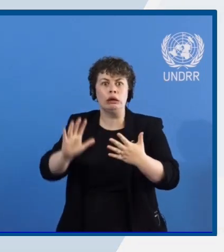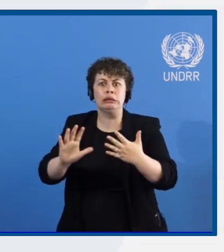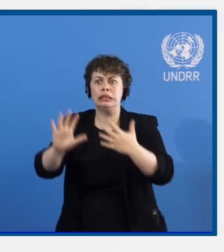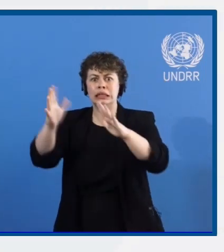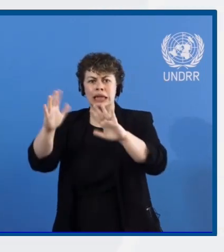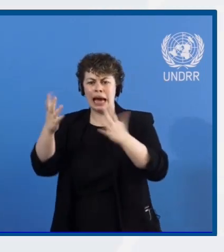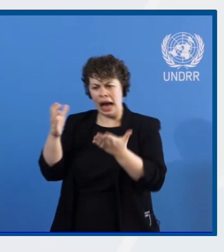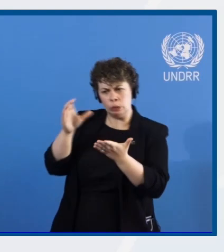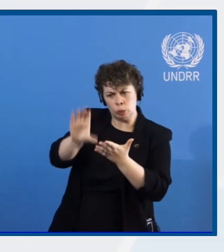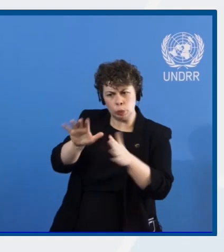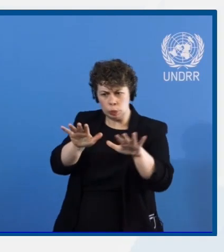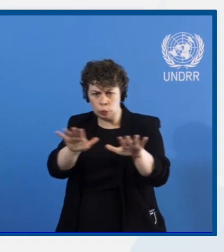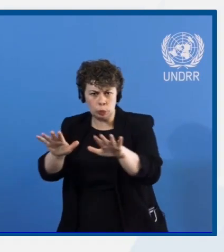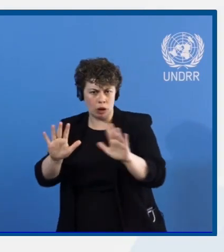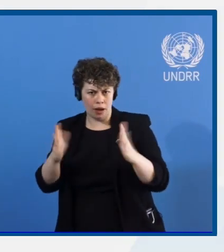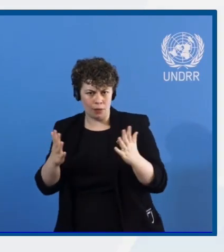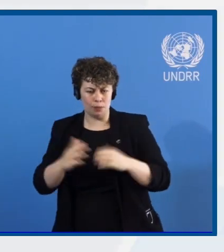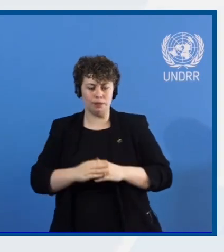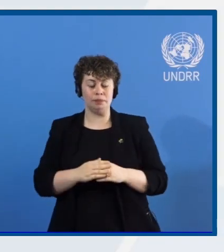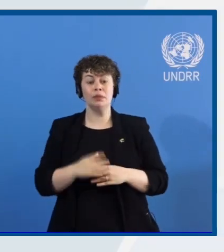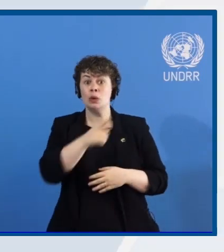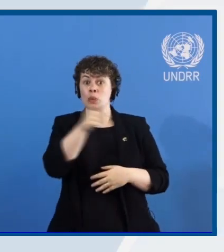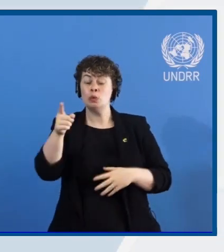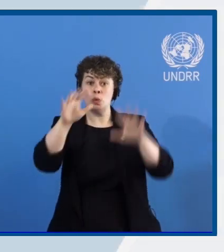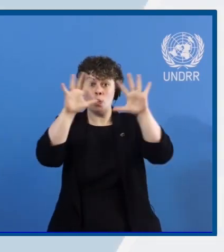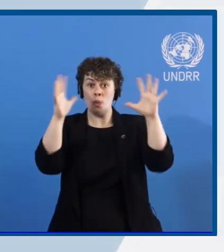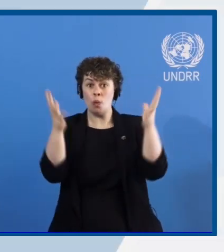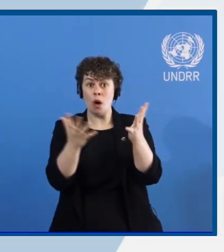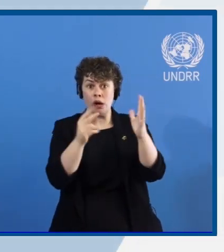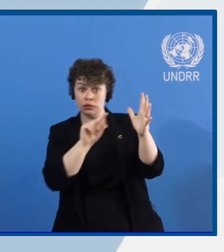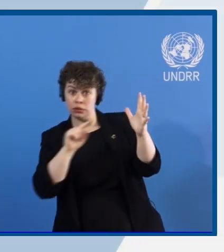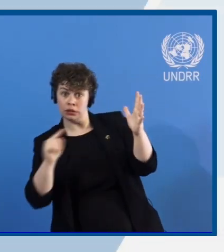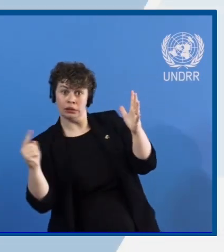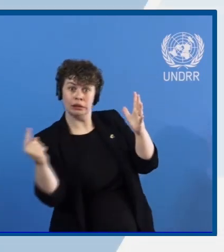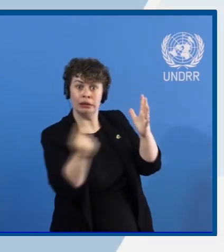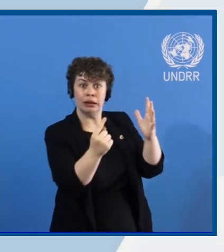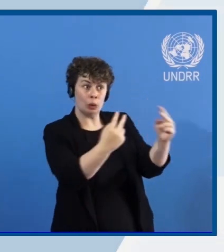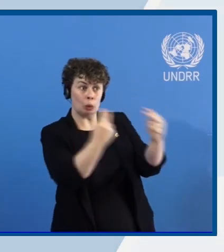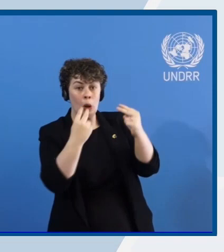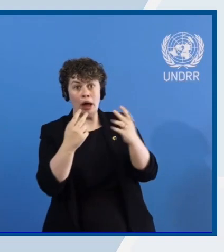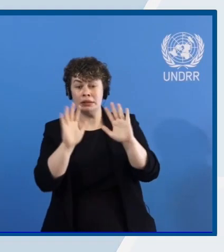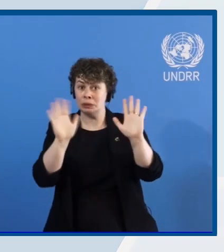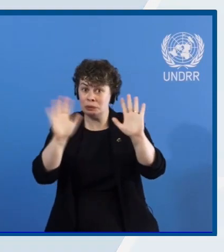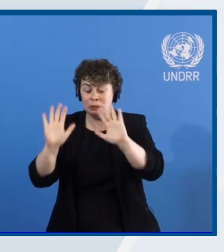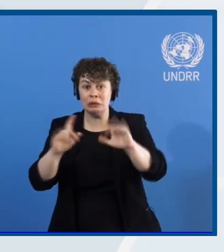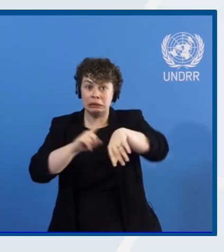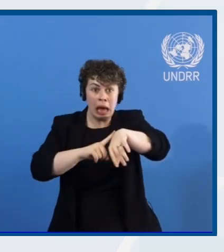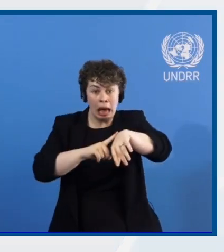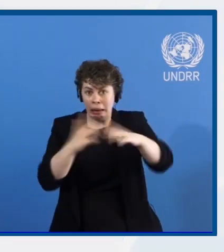from around the world. It might be late if you're joining from the Americas. Good evening over there, and good morning to the rest of